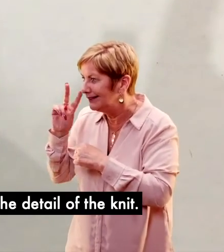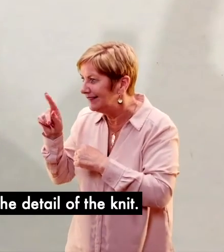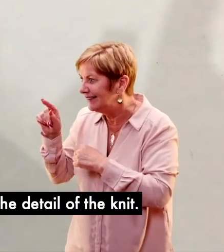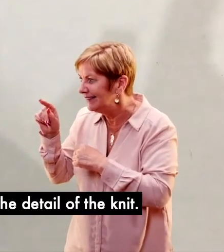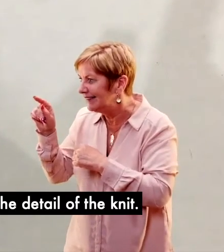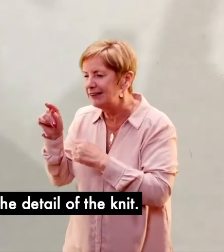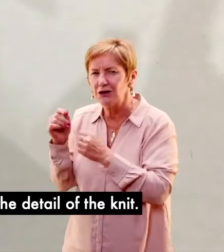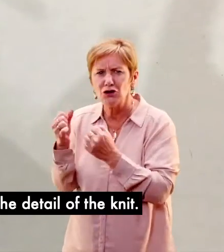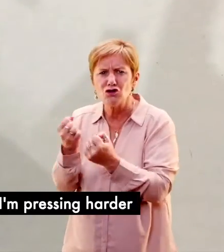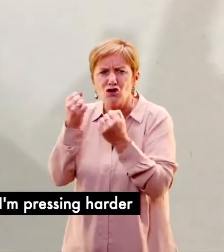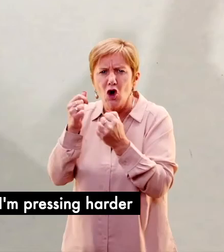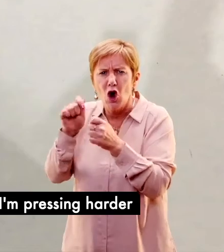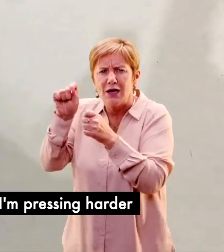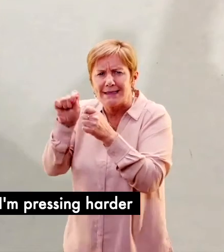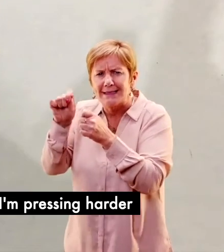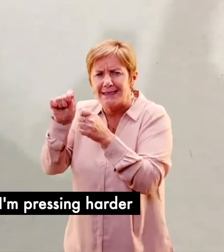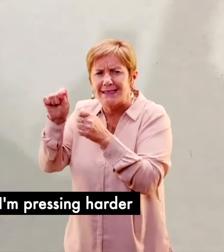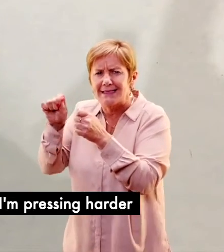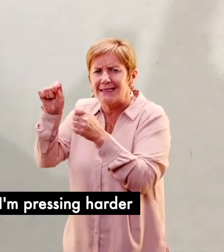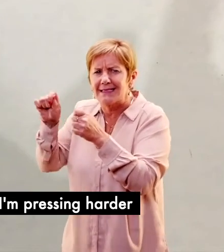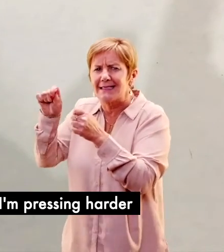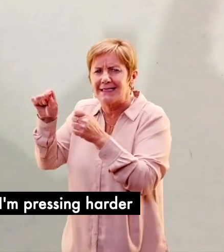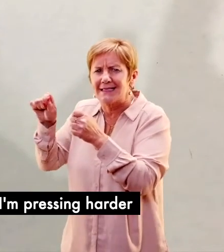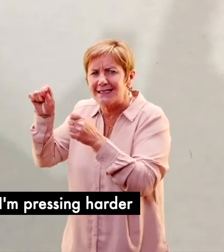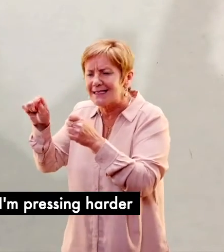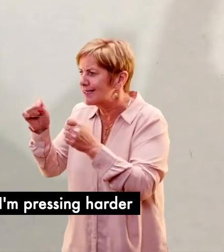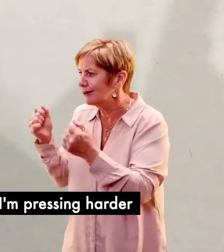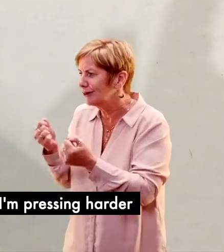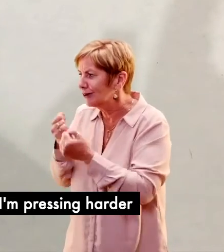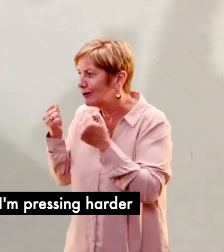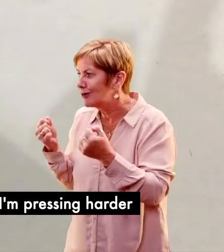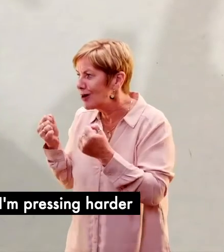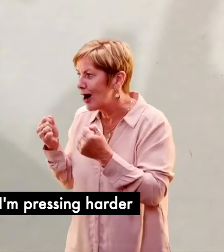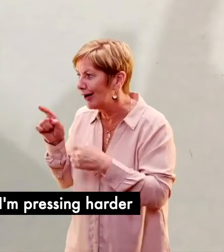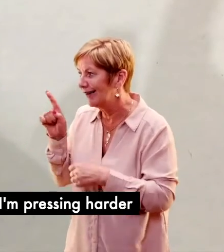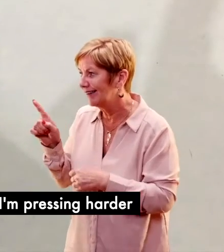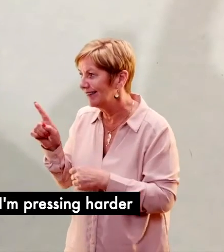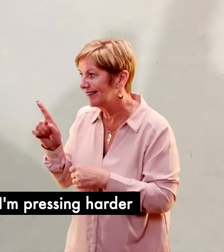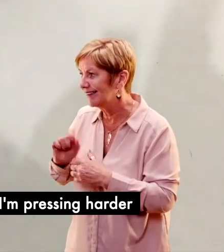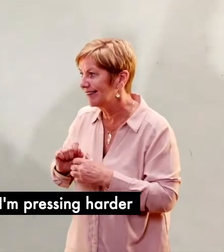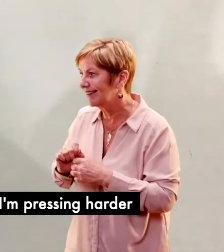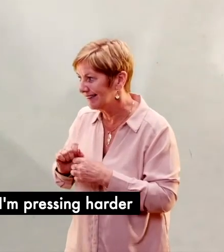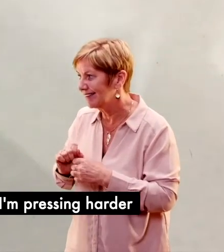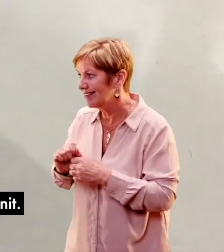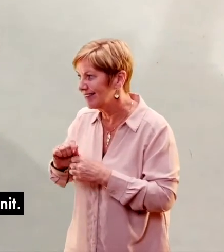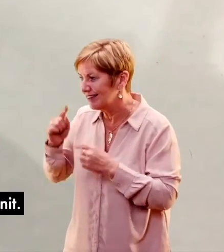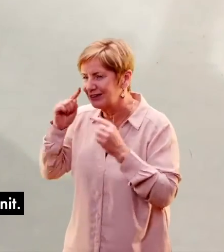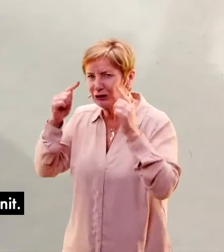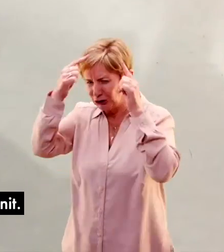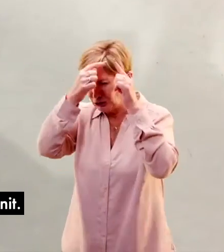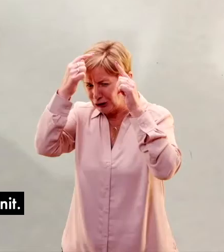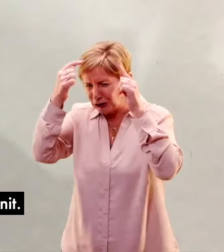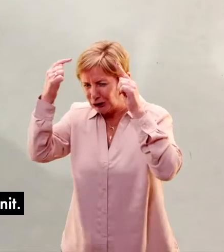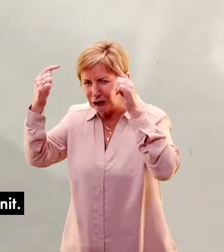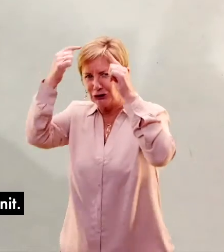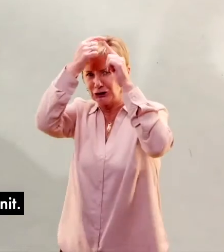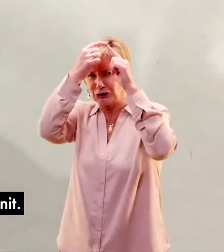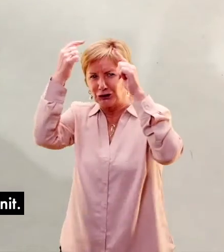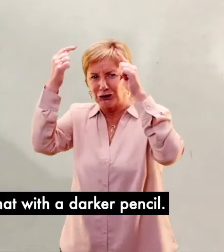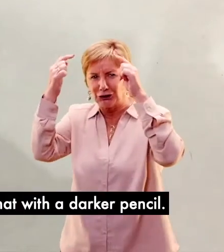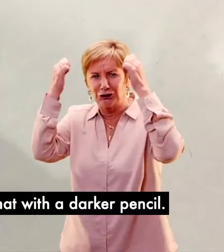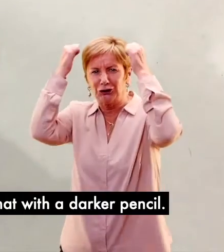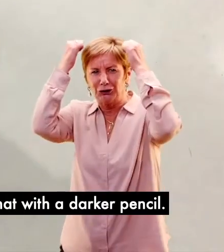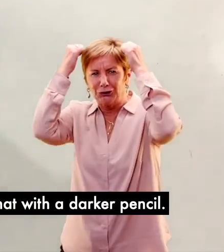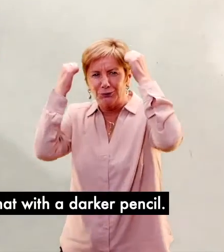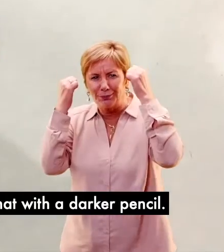out the detail of the knit. So I'm going to go over the wiggly lines and I'm pressing harder so you get the detail of the knit.